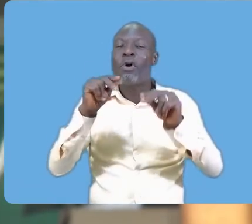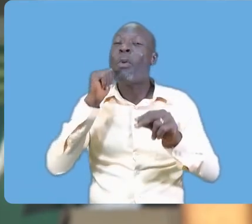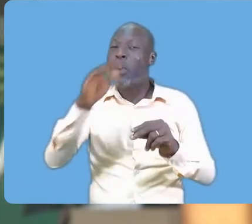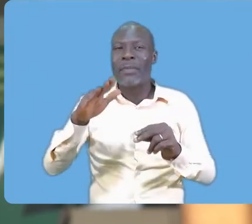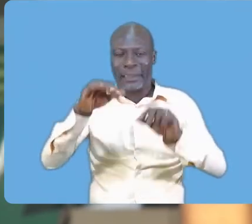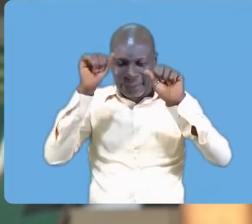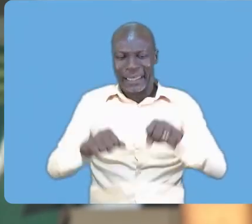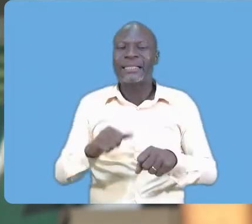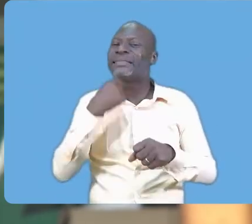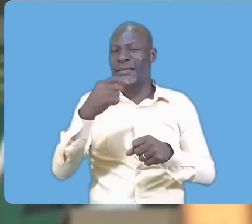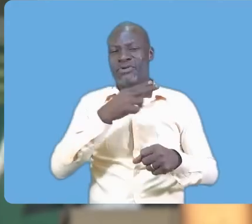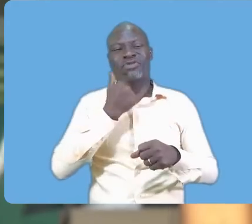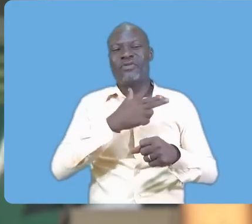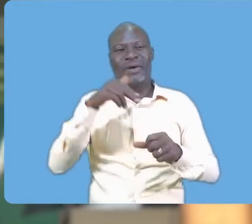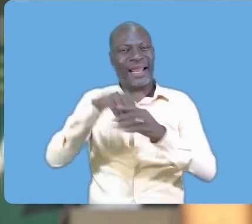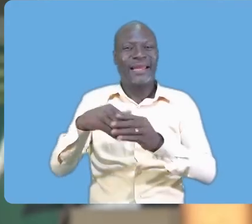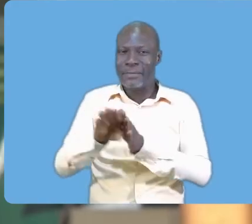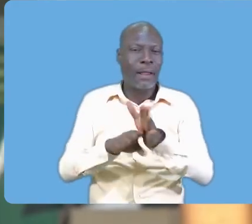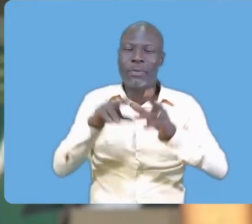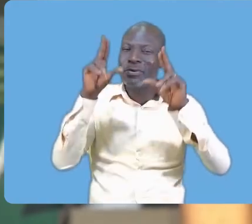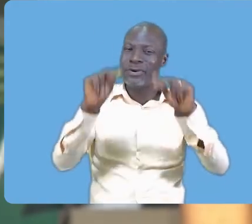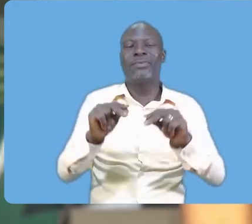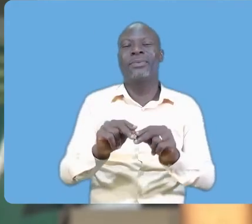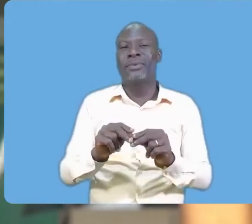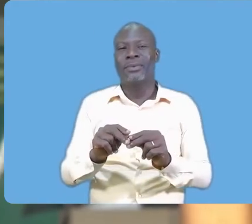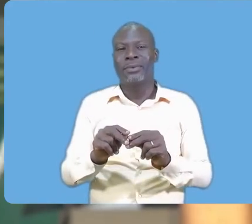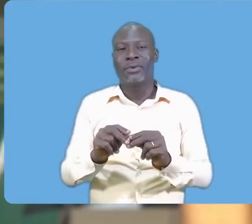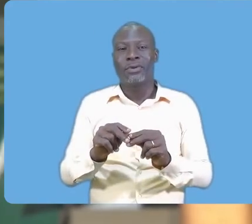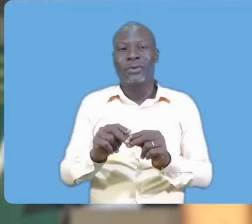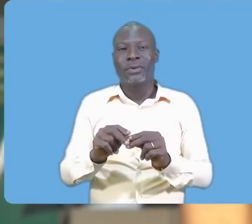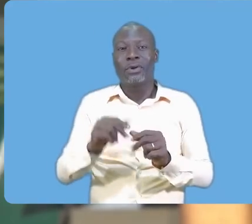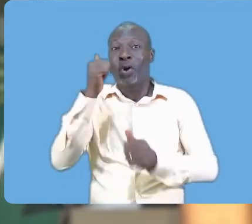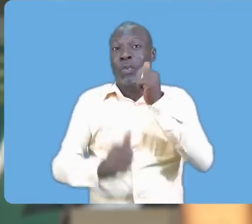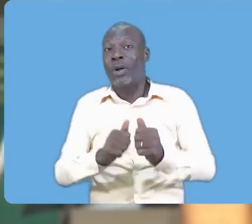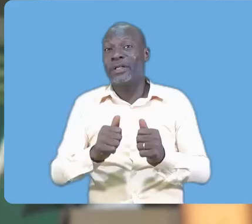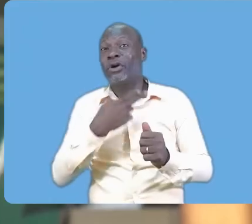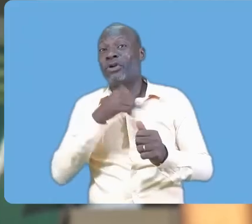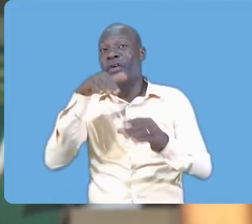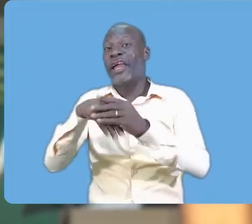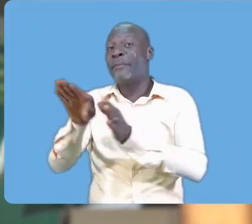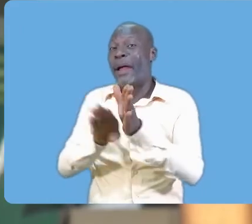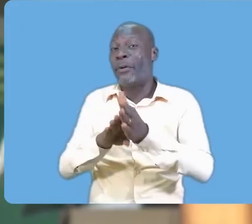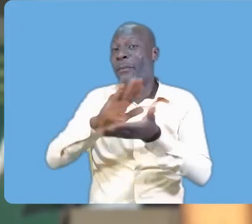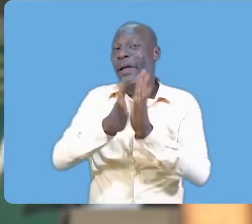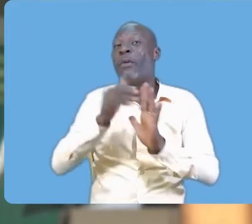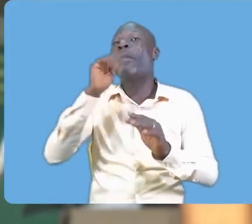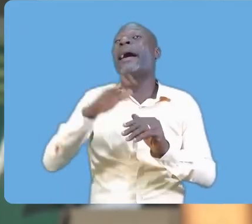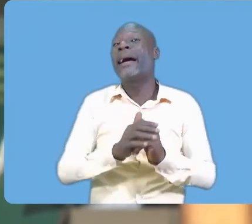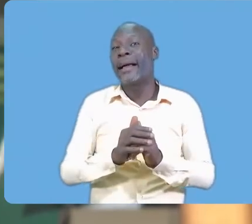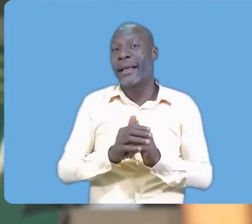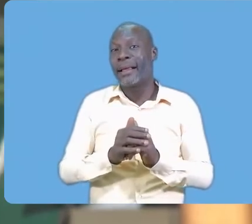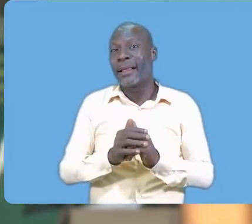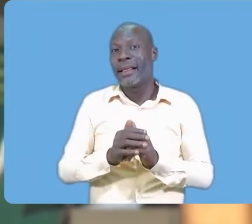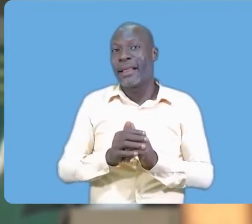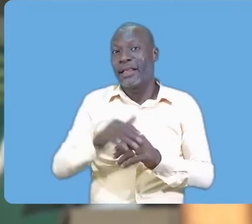Bible, the Ben out, yes, I sorry, I know what current, no, not almost off war, no, your bar. I sorry, I know what Ephesus. I saw I